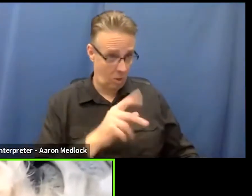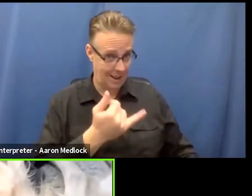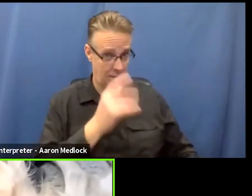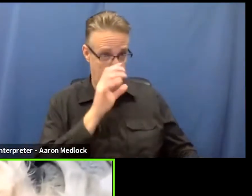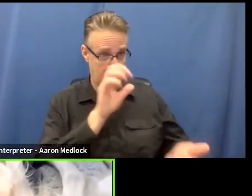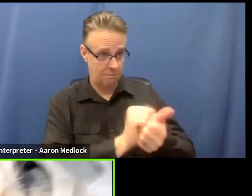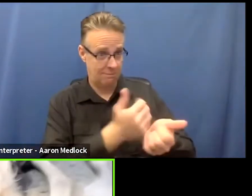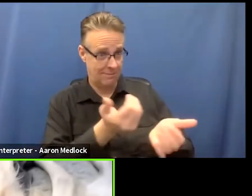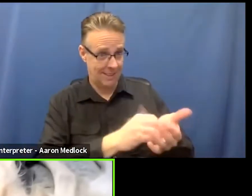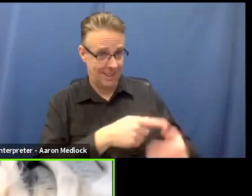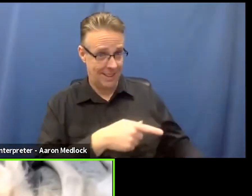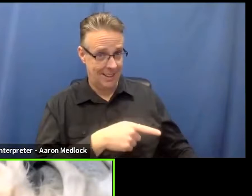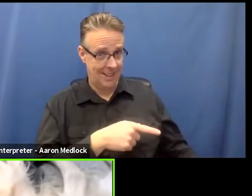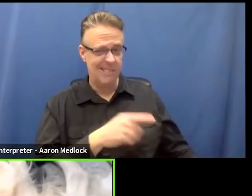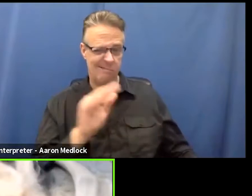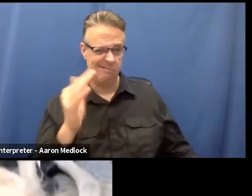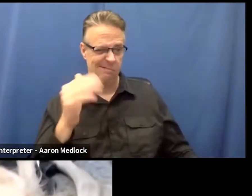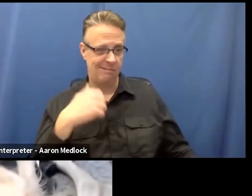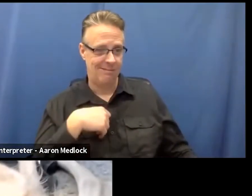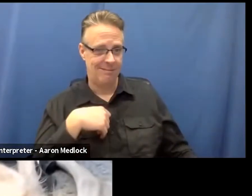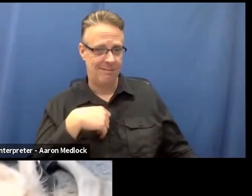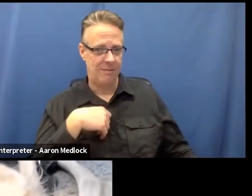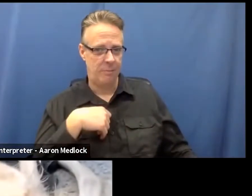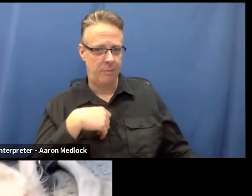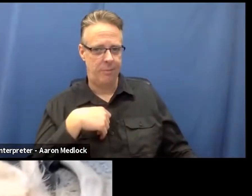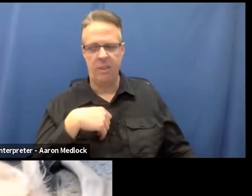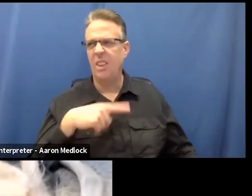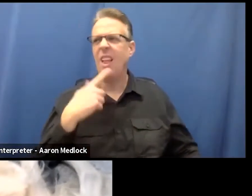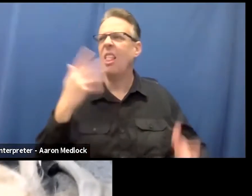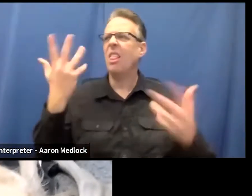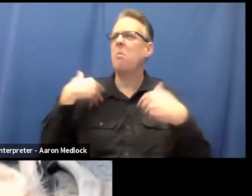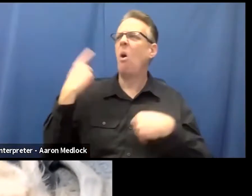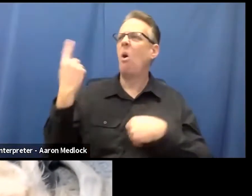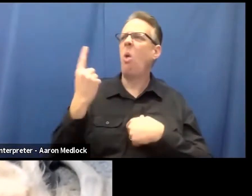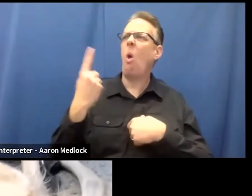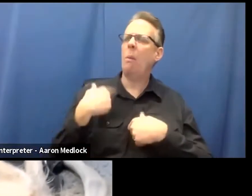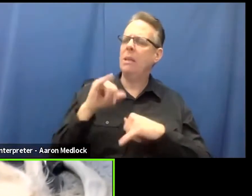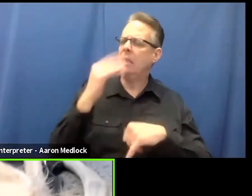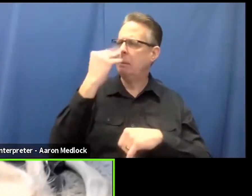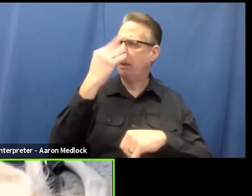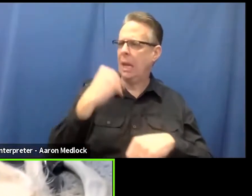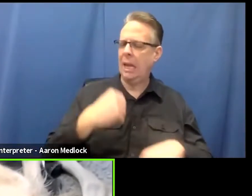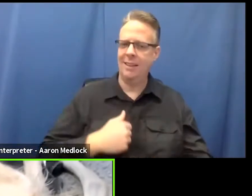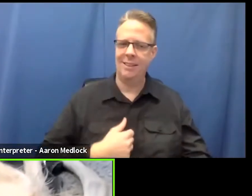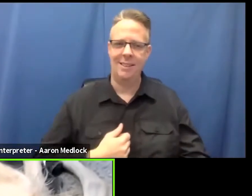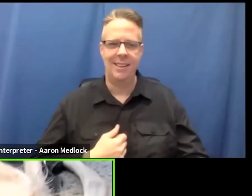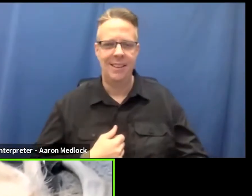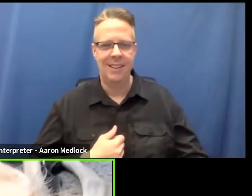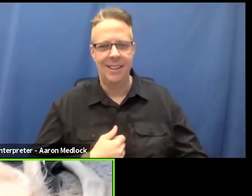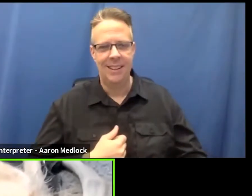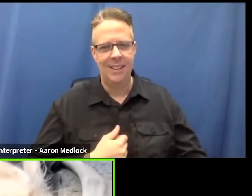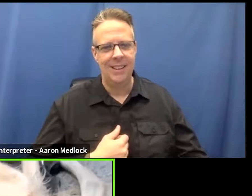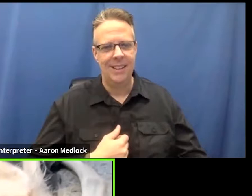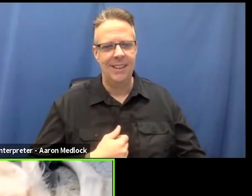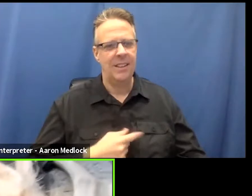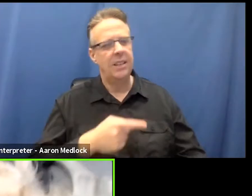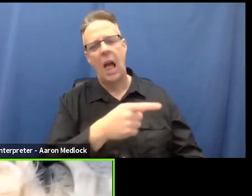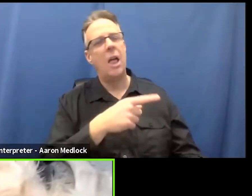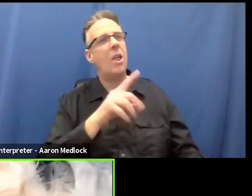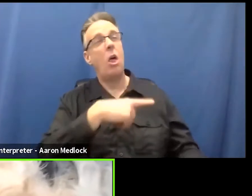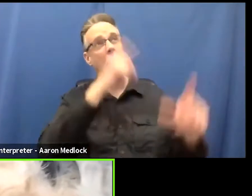nap? Yeah, she's saying, don't bother me. You woke me up. Don't bother me. I've been rolling in disgusting things and I want to sleep.